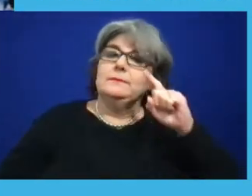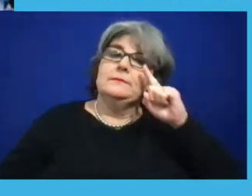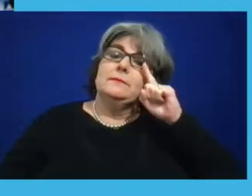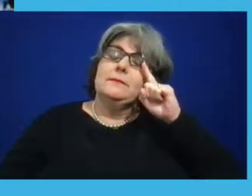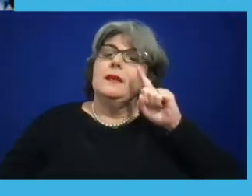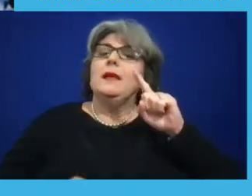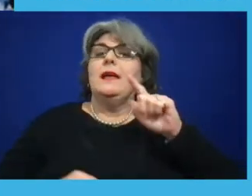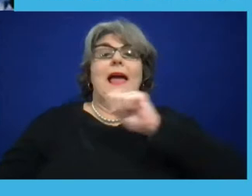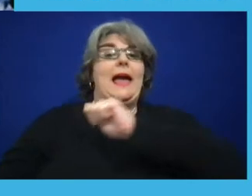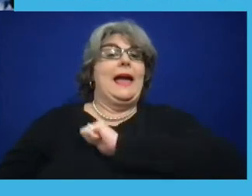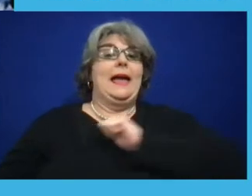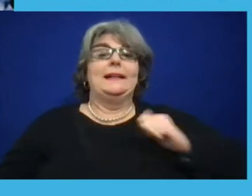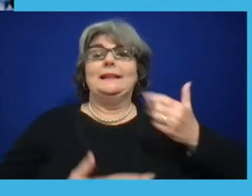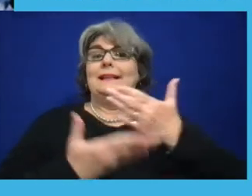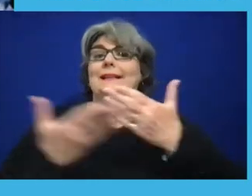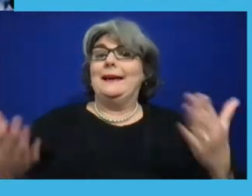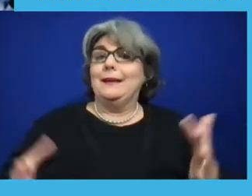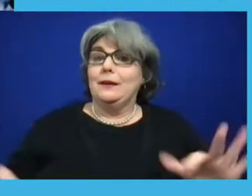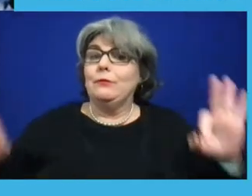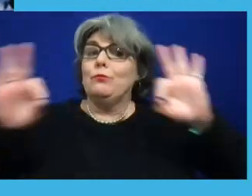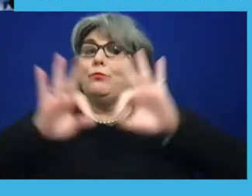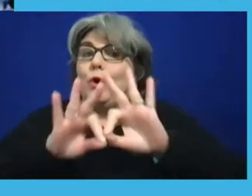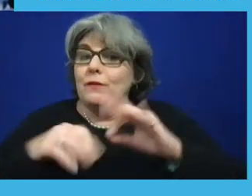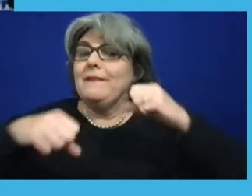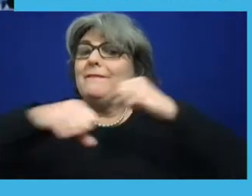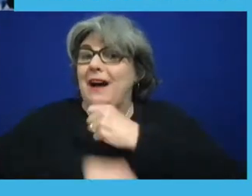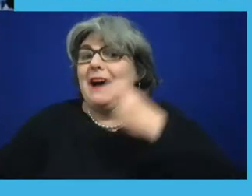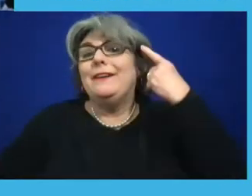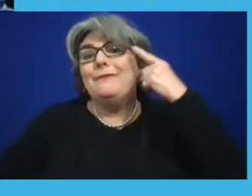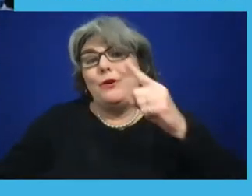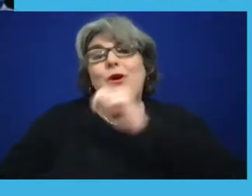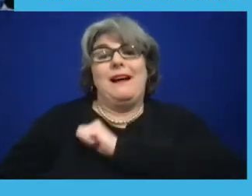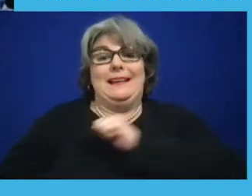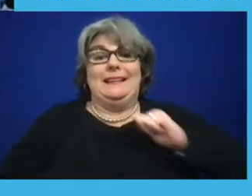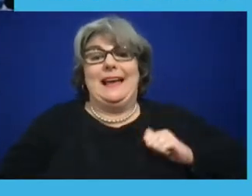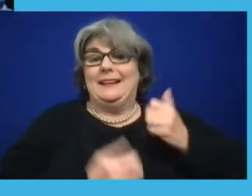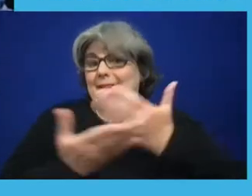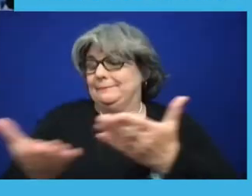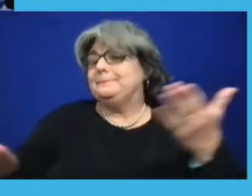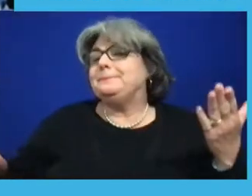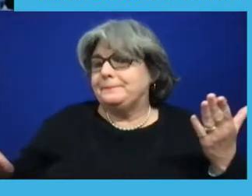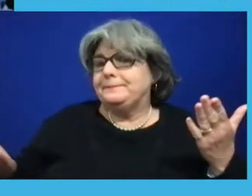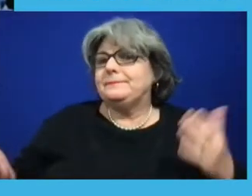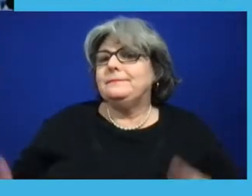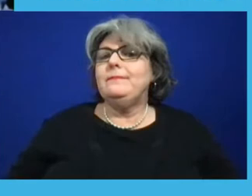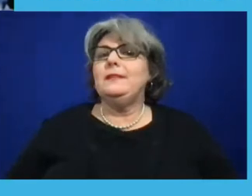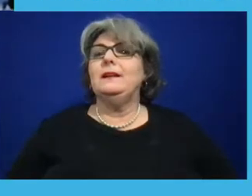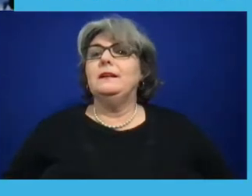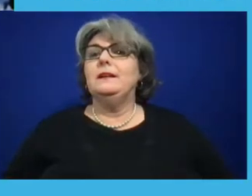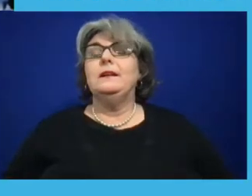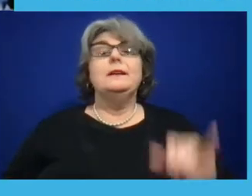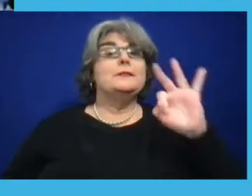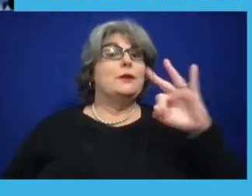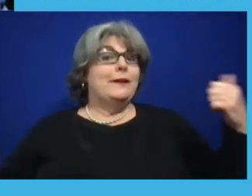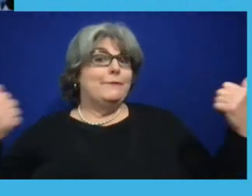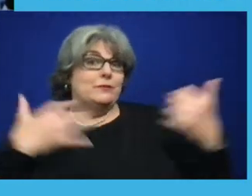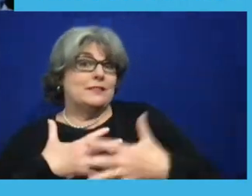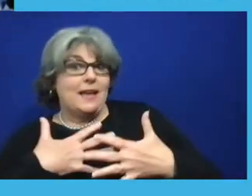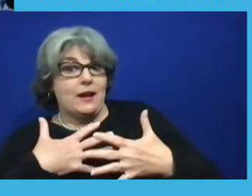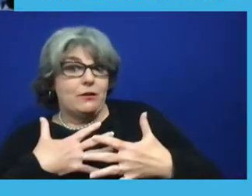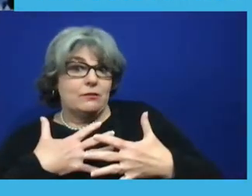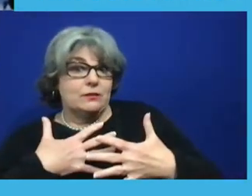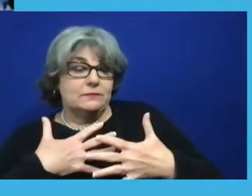overnight, but where we can make things better. And Atlanta, better is worth fighting for.